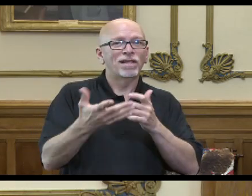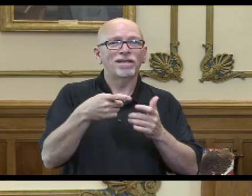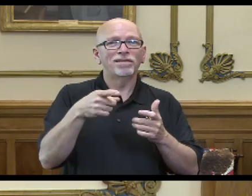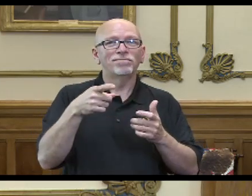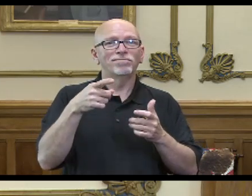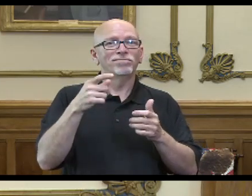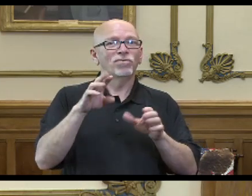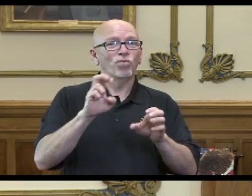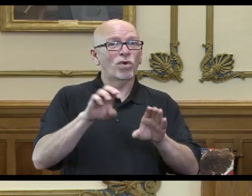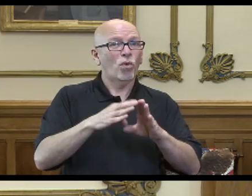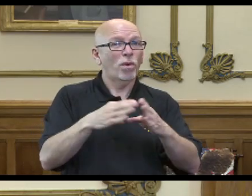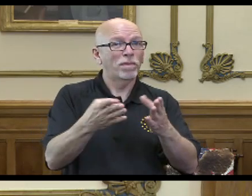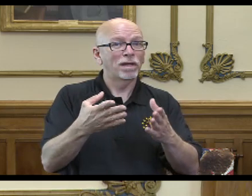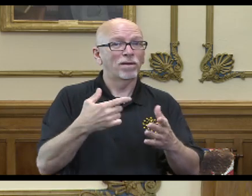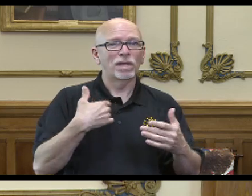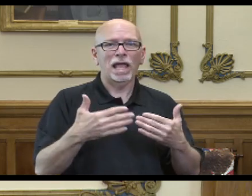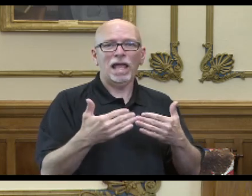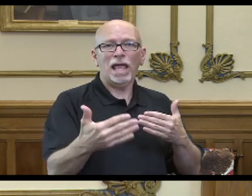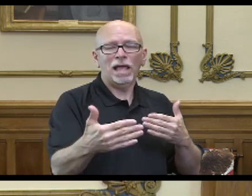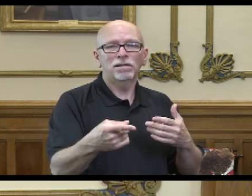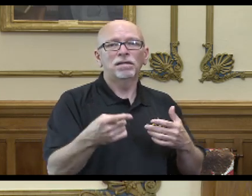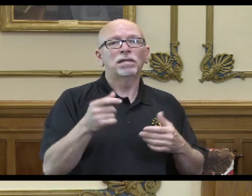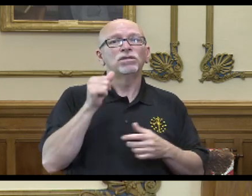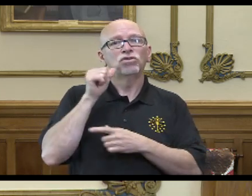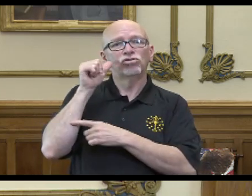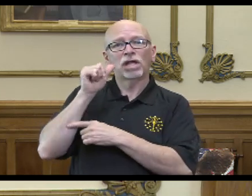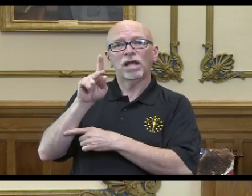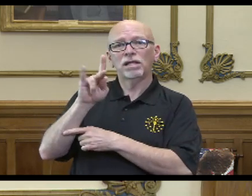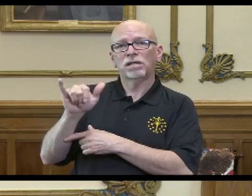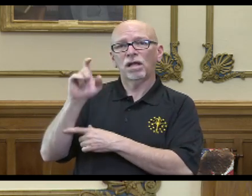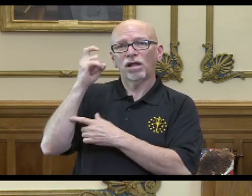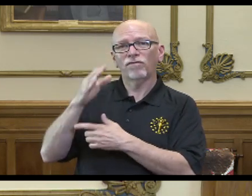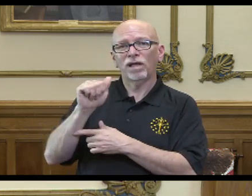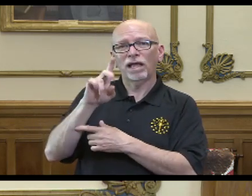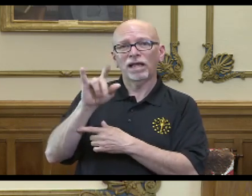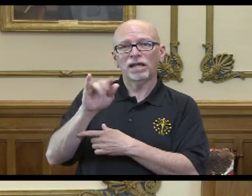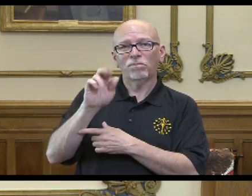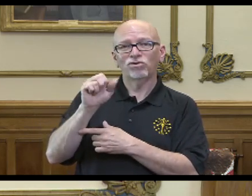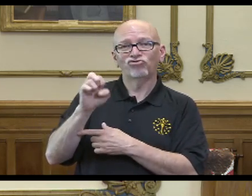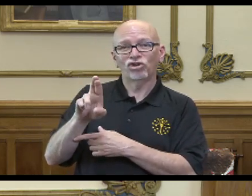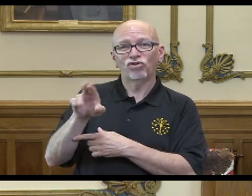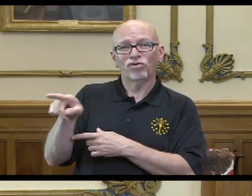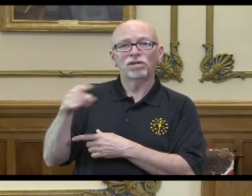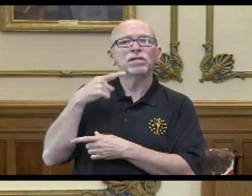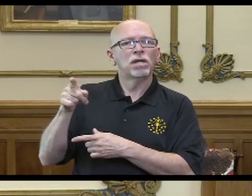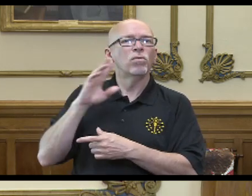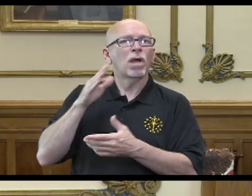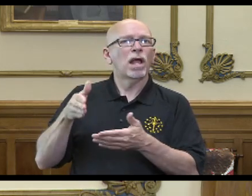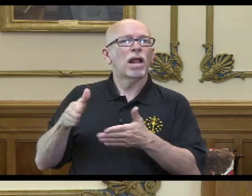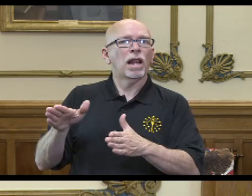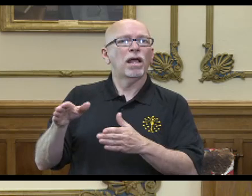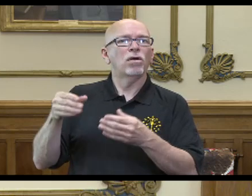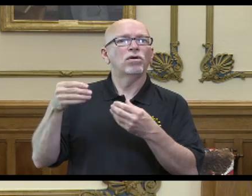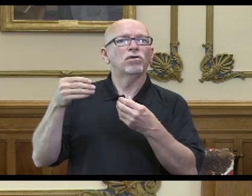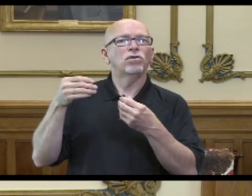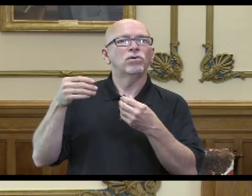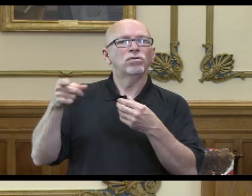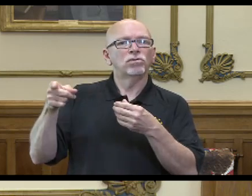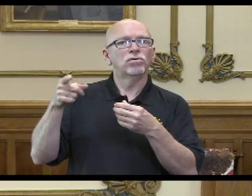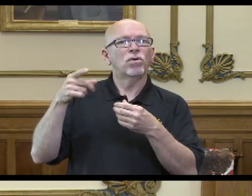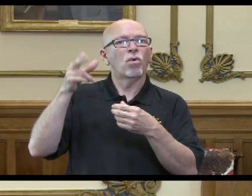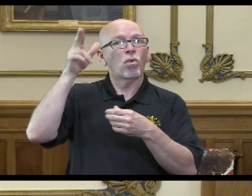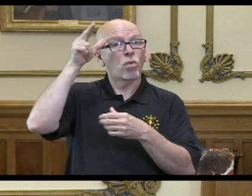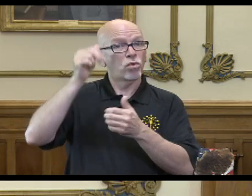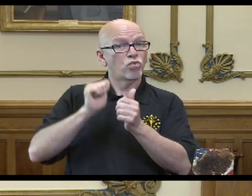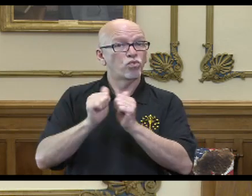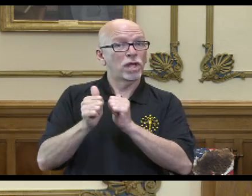respective reopening. Yesterday, Kentucky Governor Andy Beshear said he would allow historical horse racing, which of